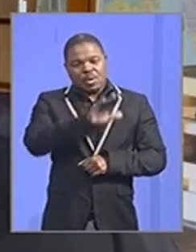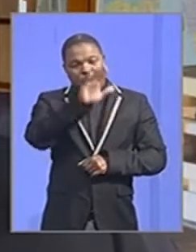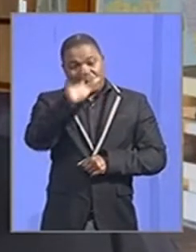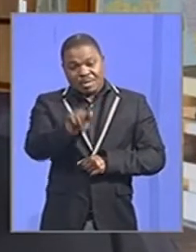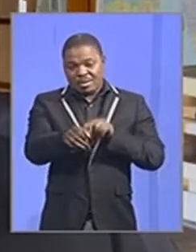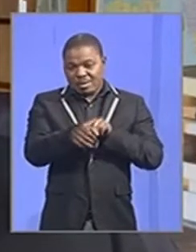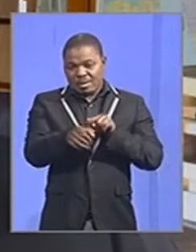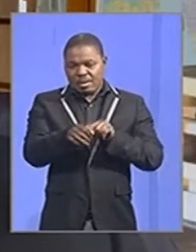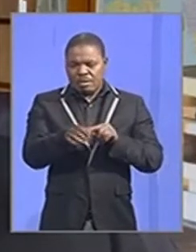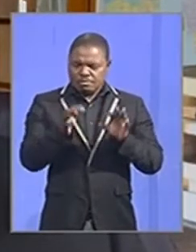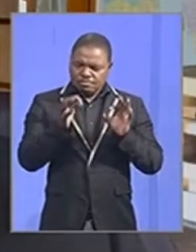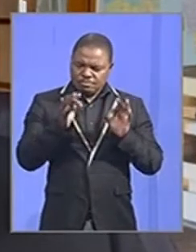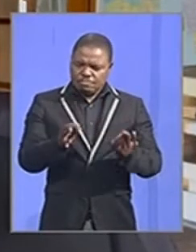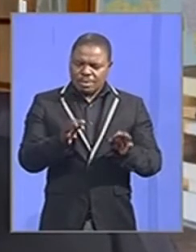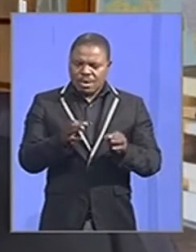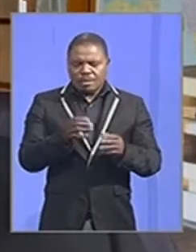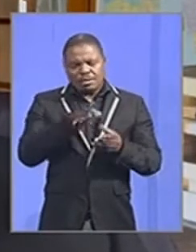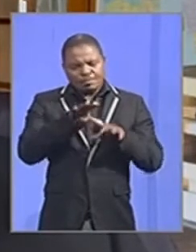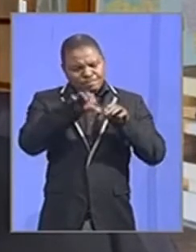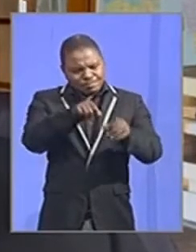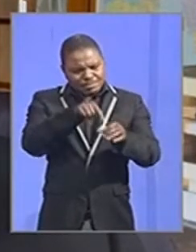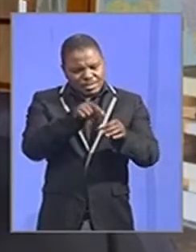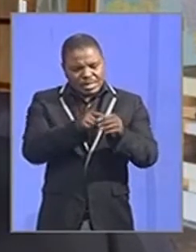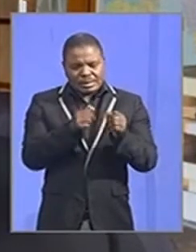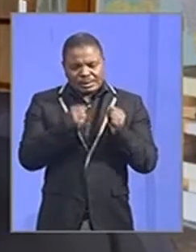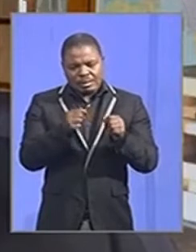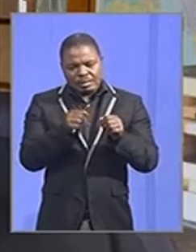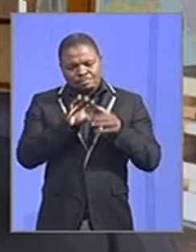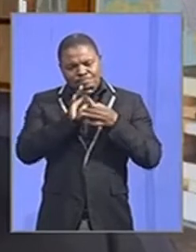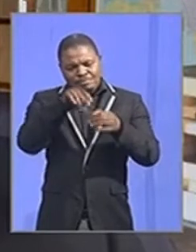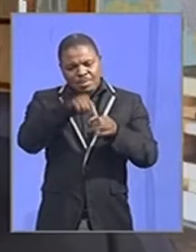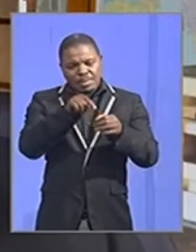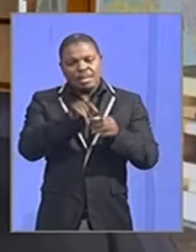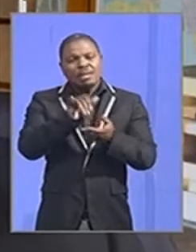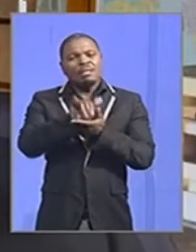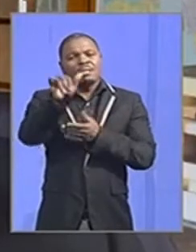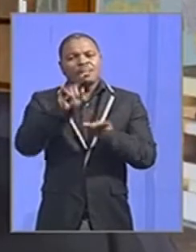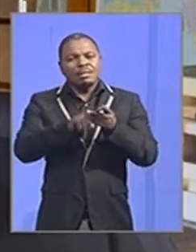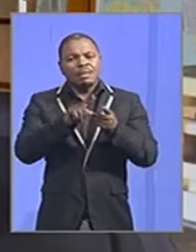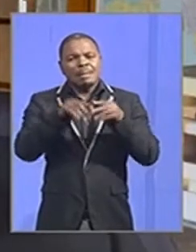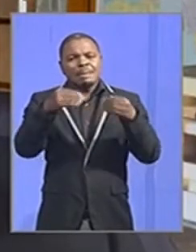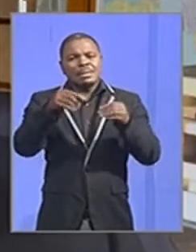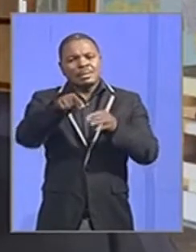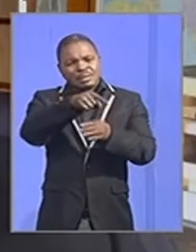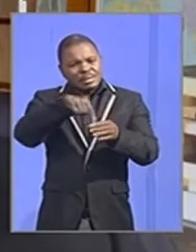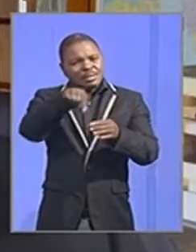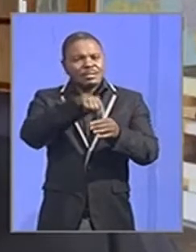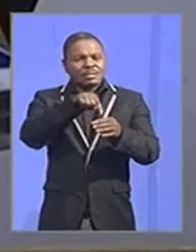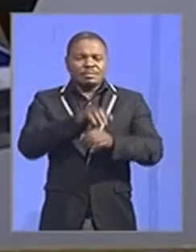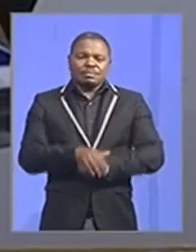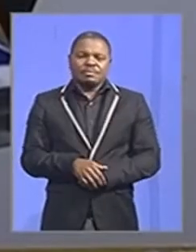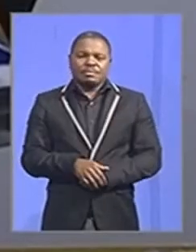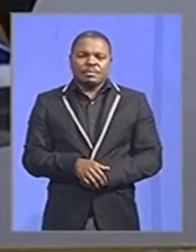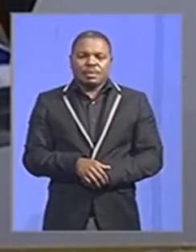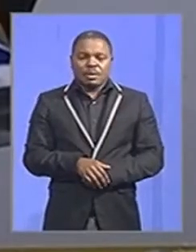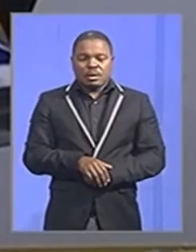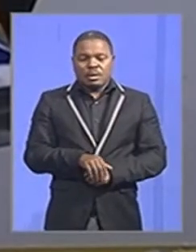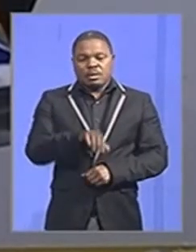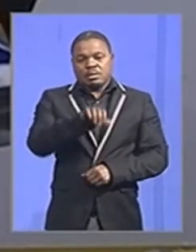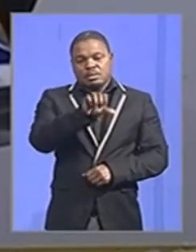retains a foothold in the aviation value chain, in the airline industry and in the industries that surround that industry.